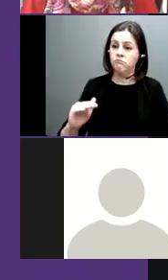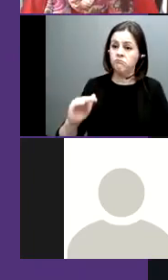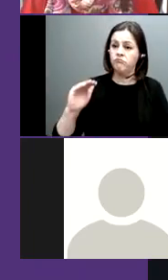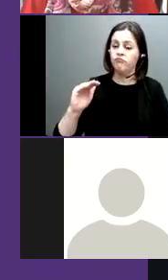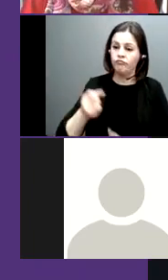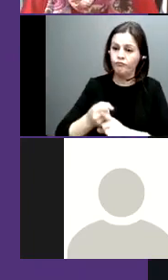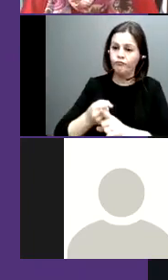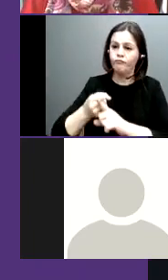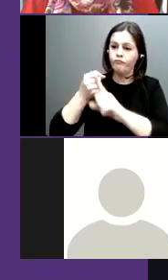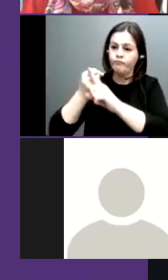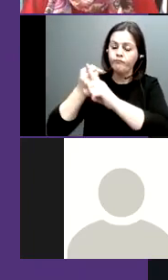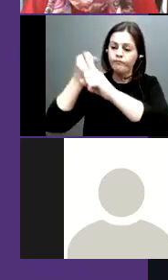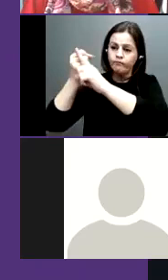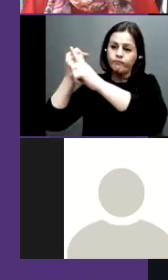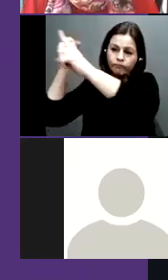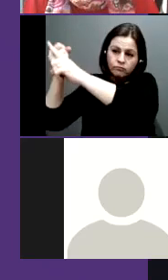different circumstances.